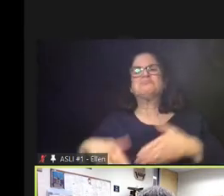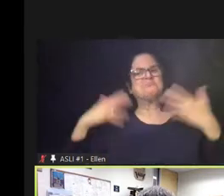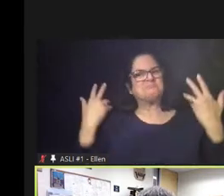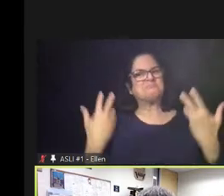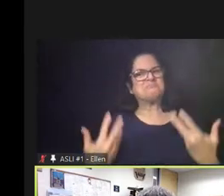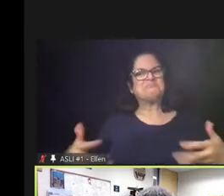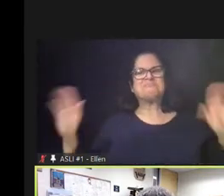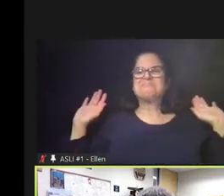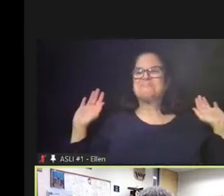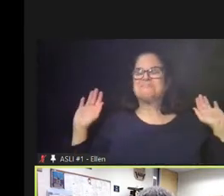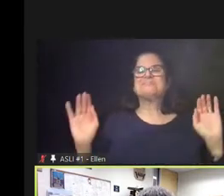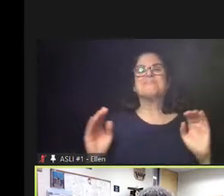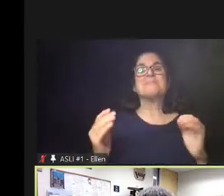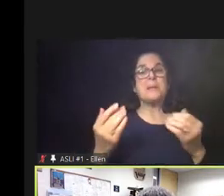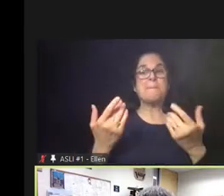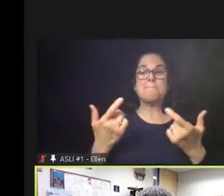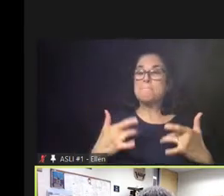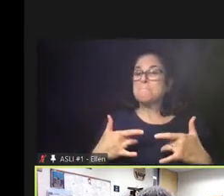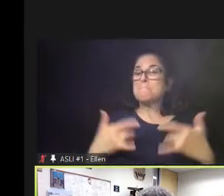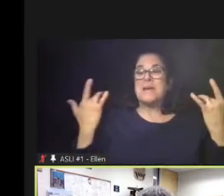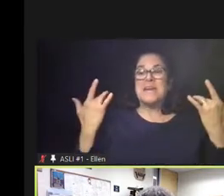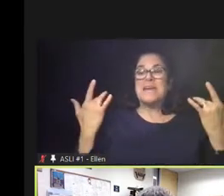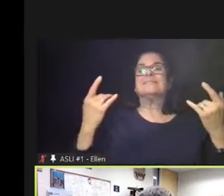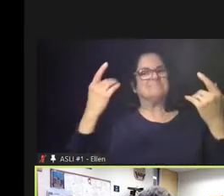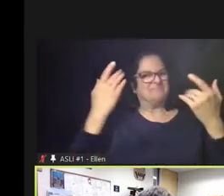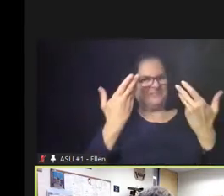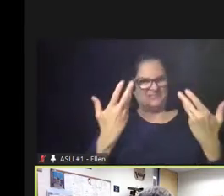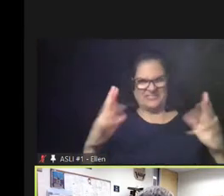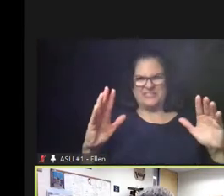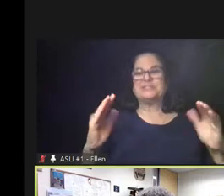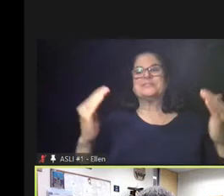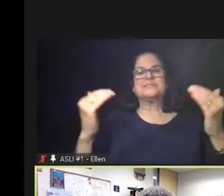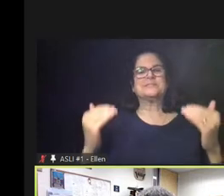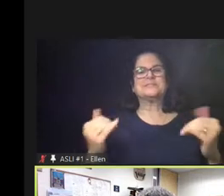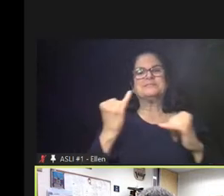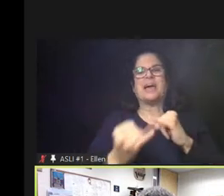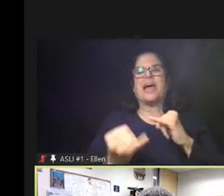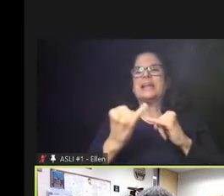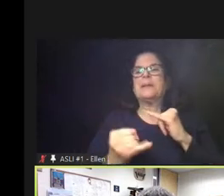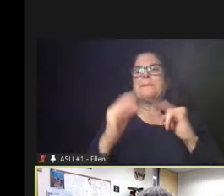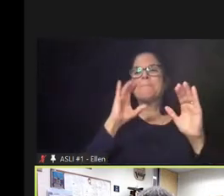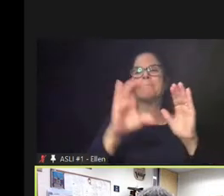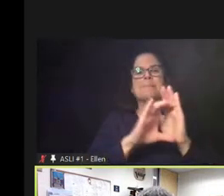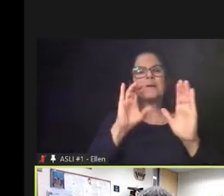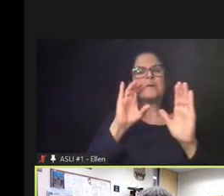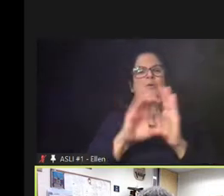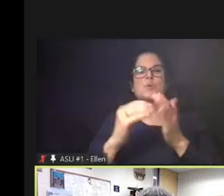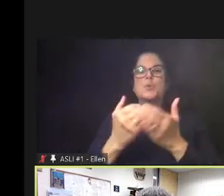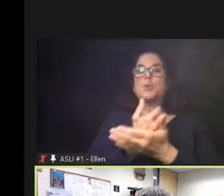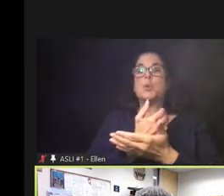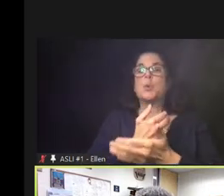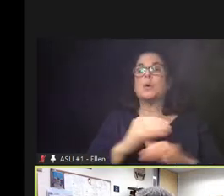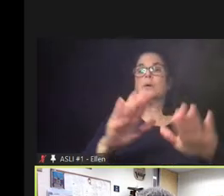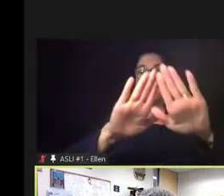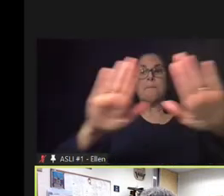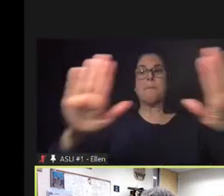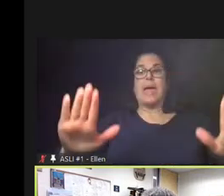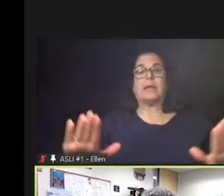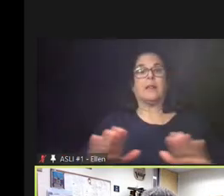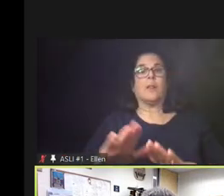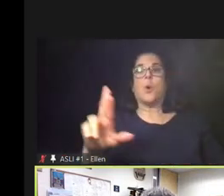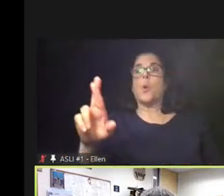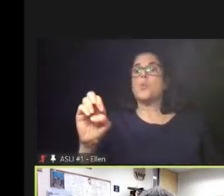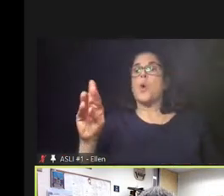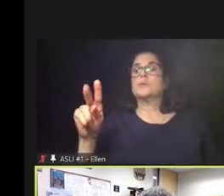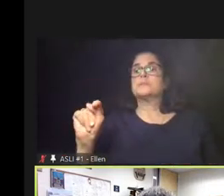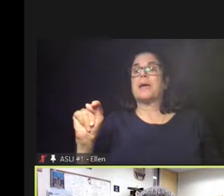project, but all the major activities are done at this point. So we can move to some of those final pictures. So this is a new panel up in Rosemont Tower.